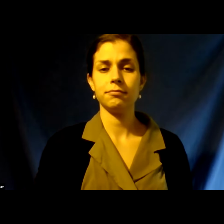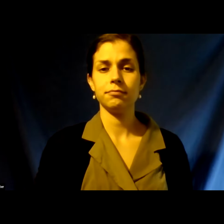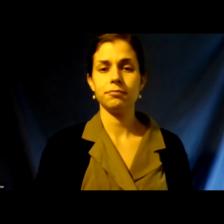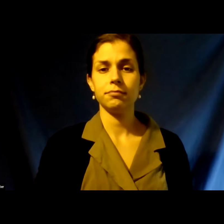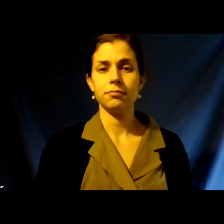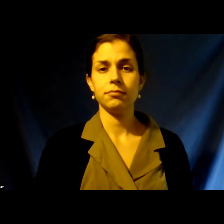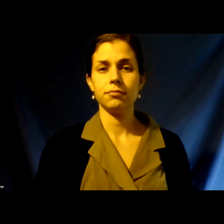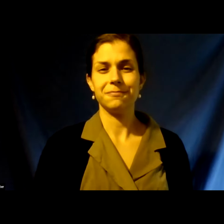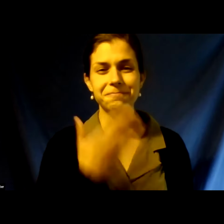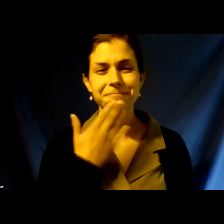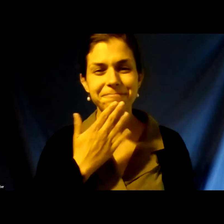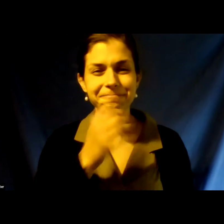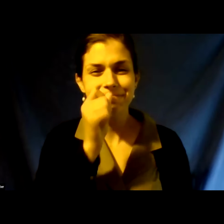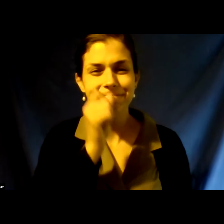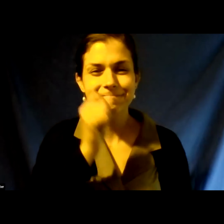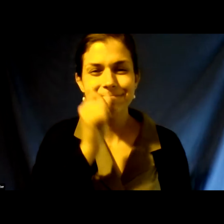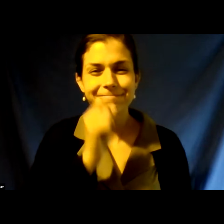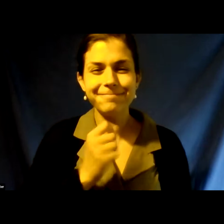Thank you for your patience.